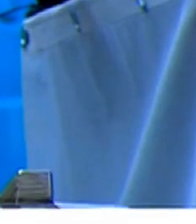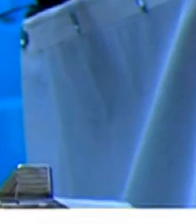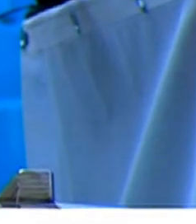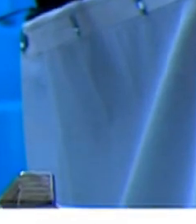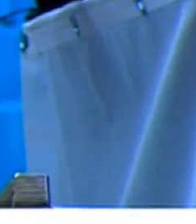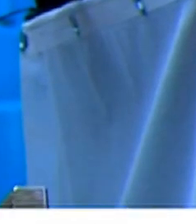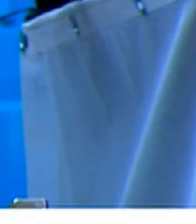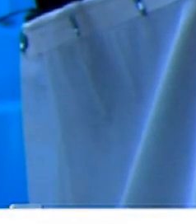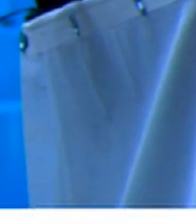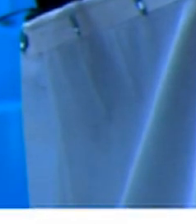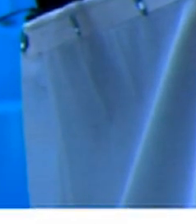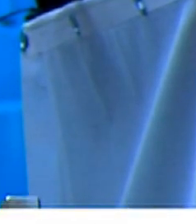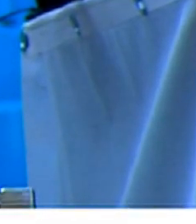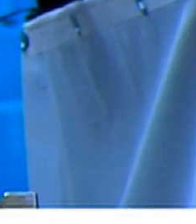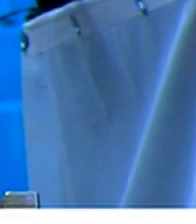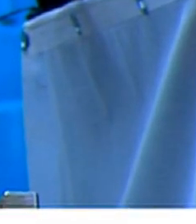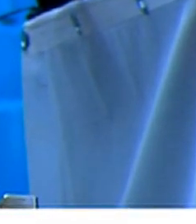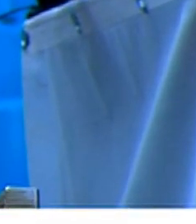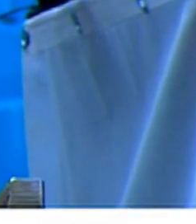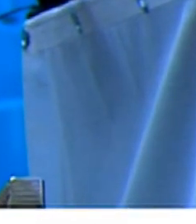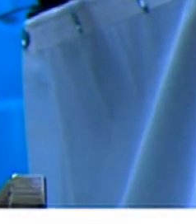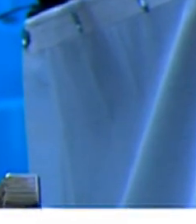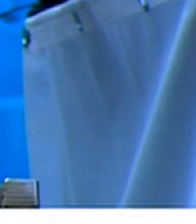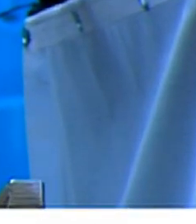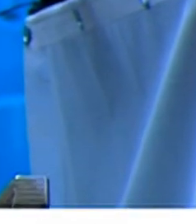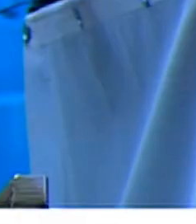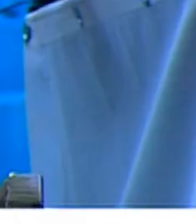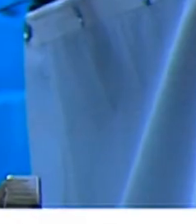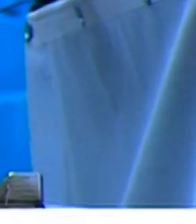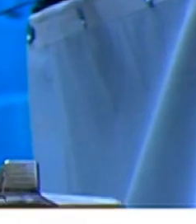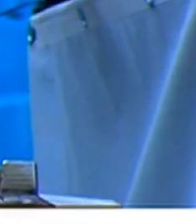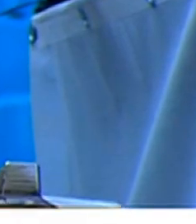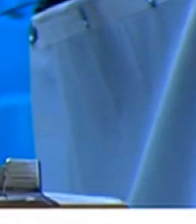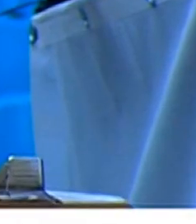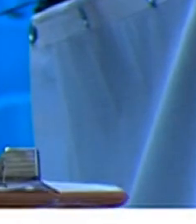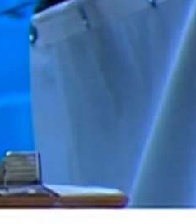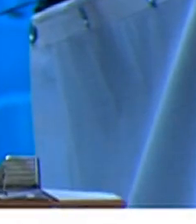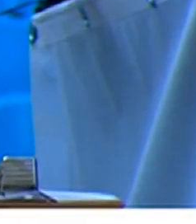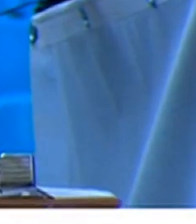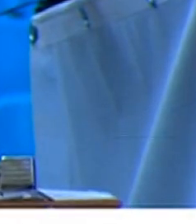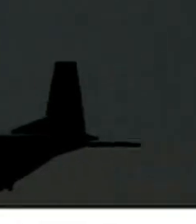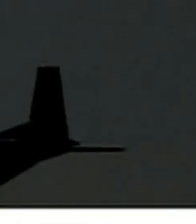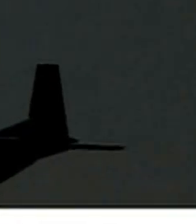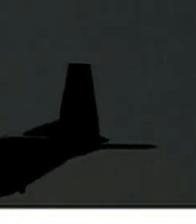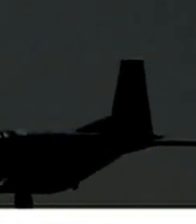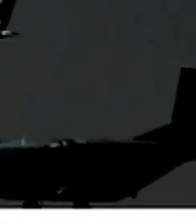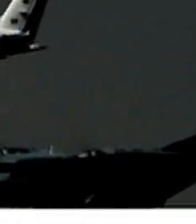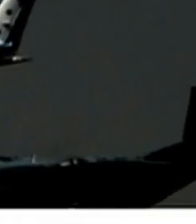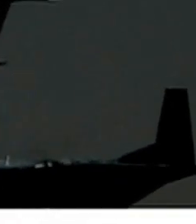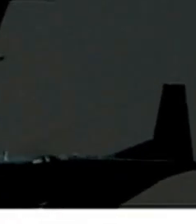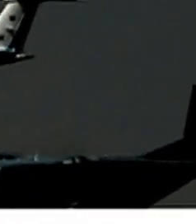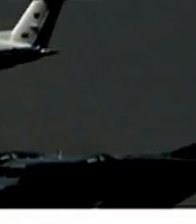from 41 and 44 Squadron. The PC-12 and the King Air are used for semi-VIP transport,